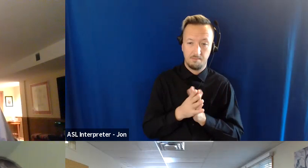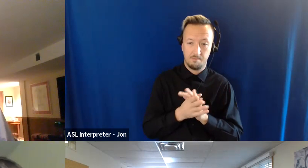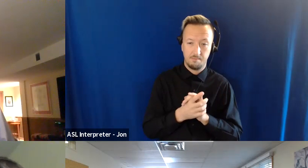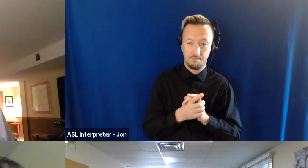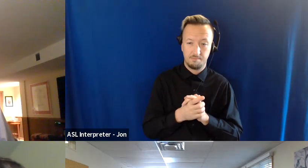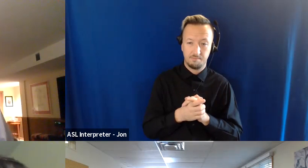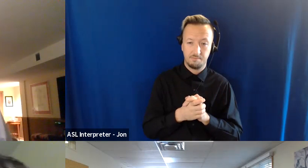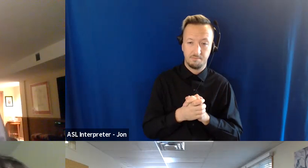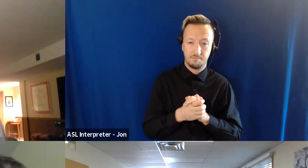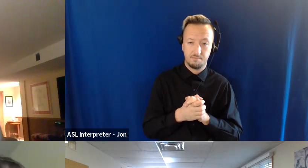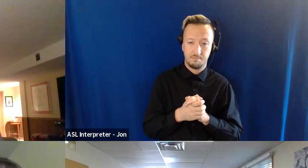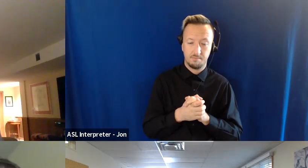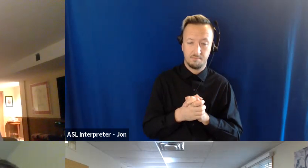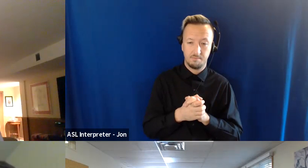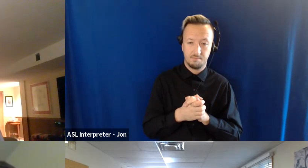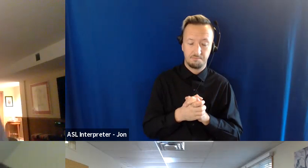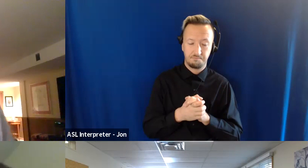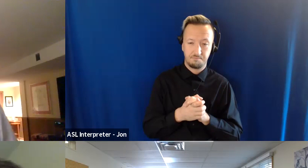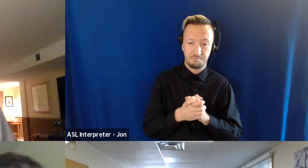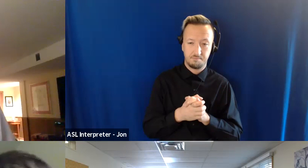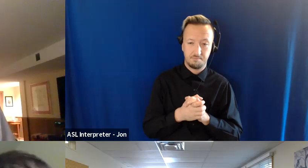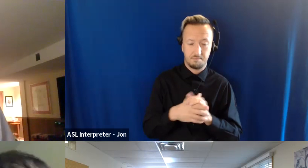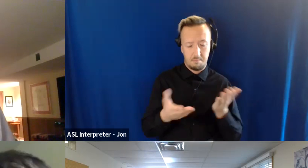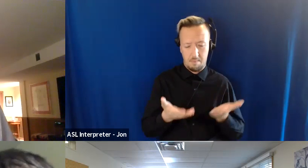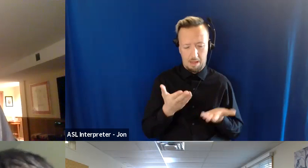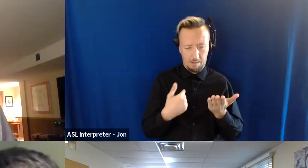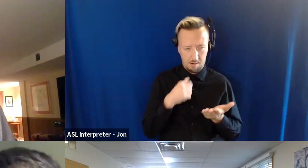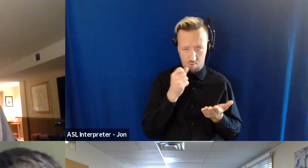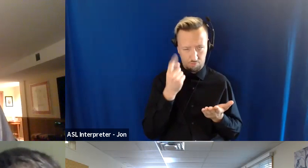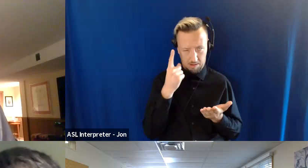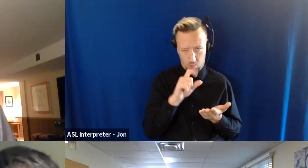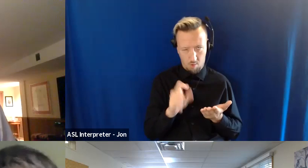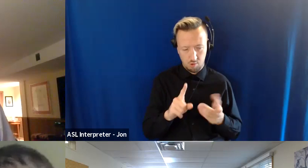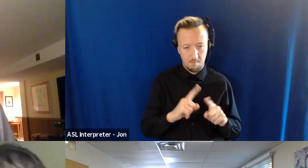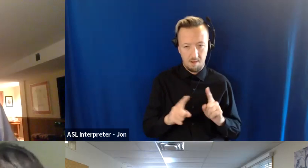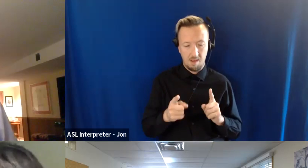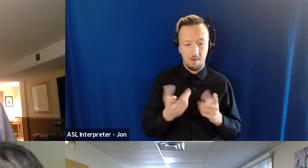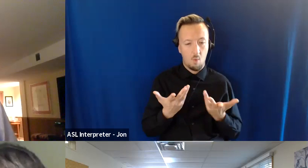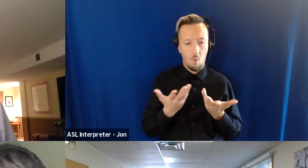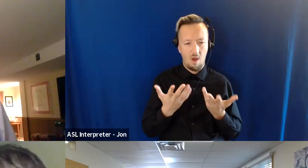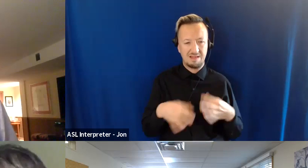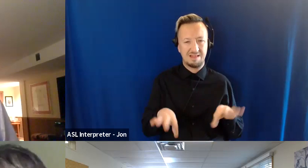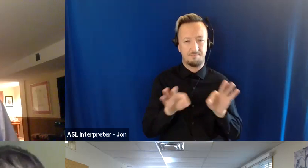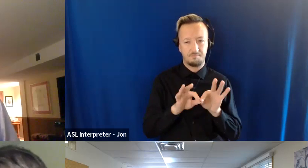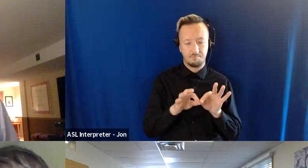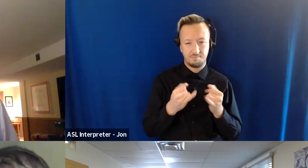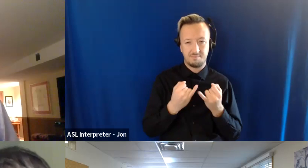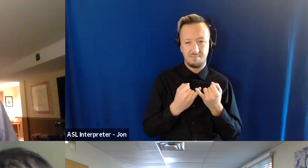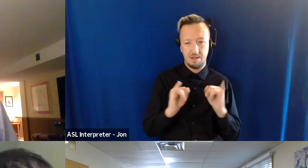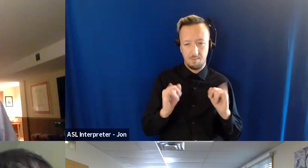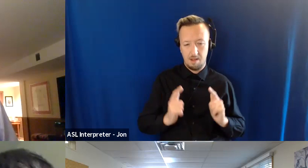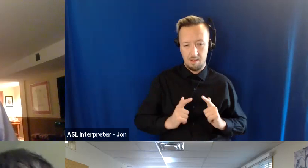what I found, I may not understand this question, but some of the significant independent living and